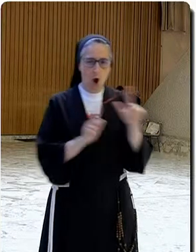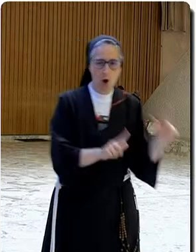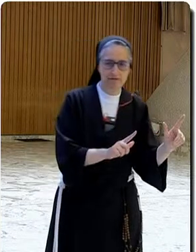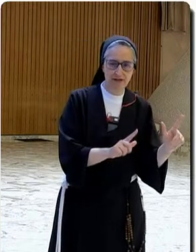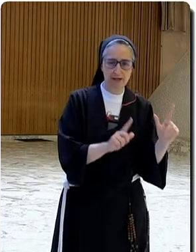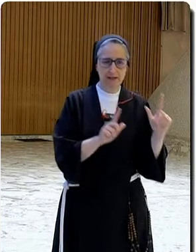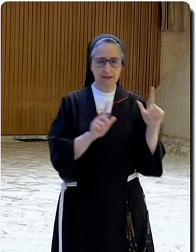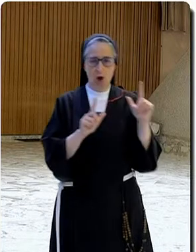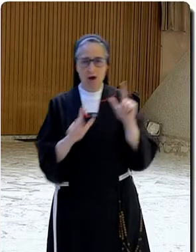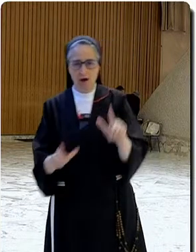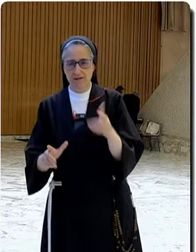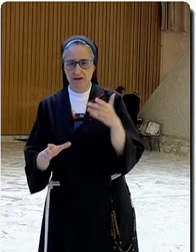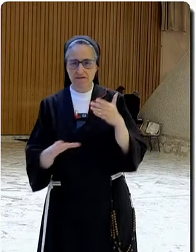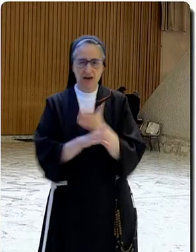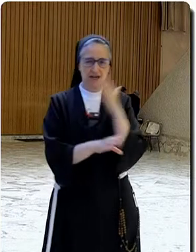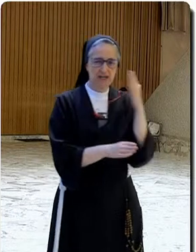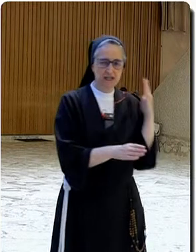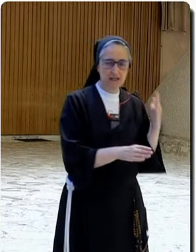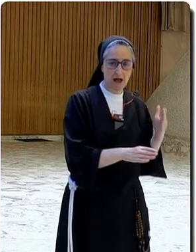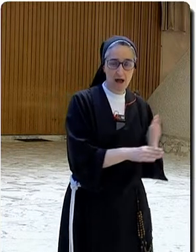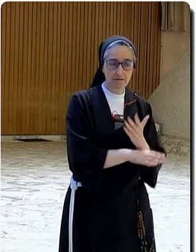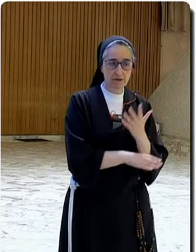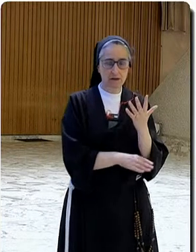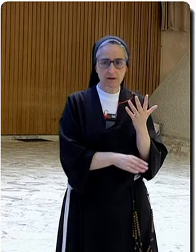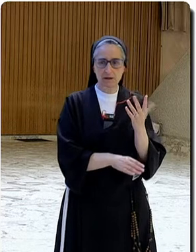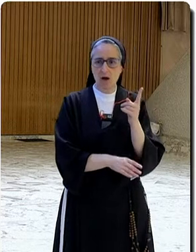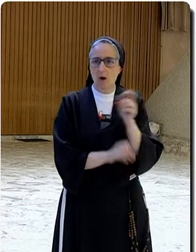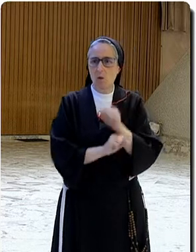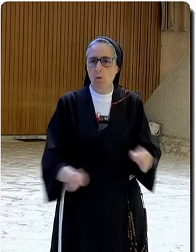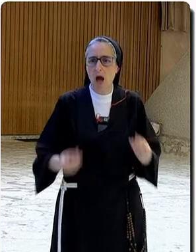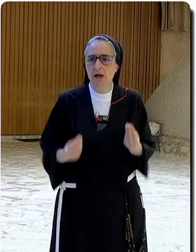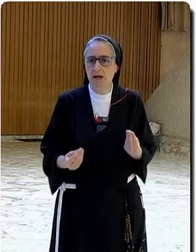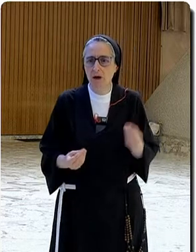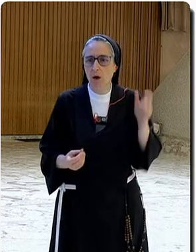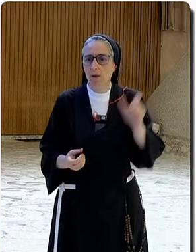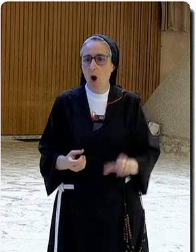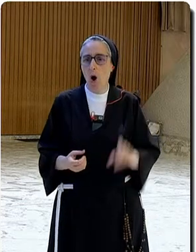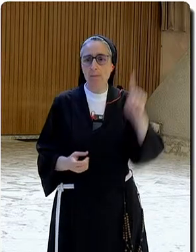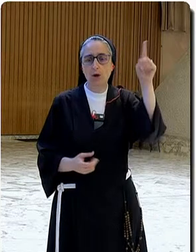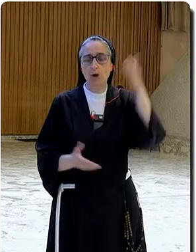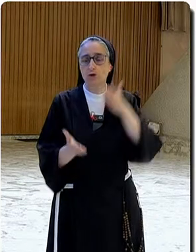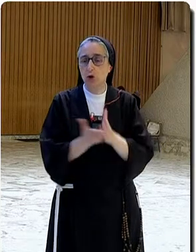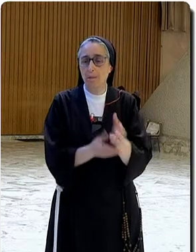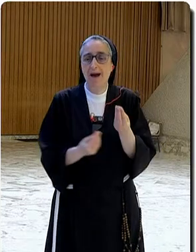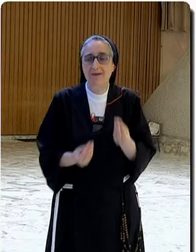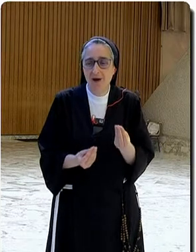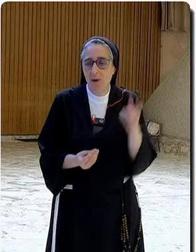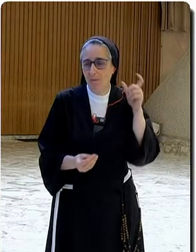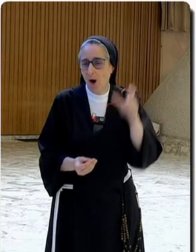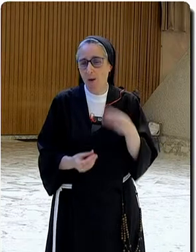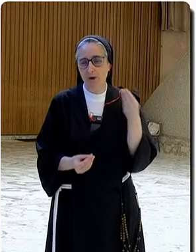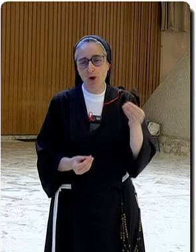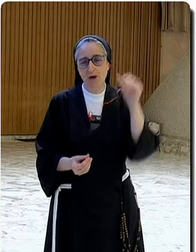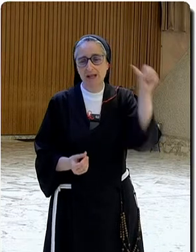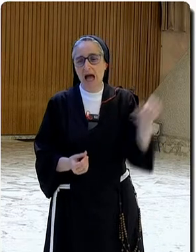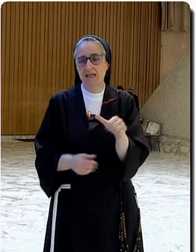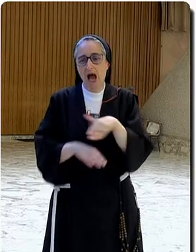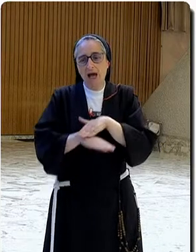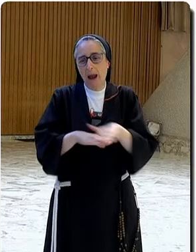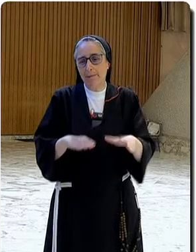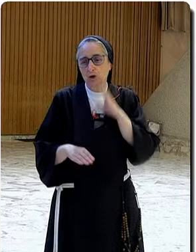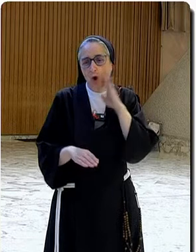situation couldn't possibly be healed without God's intervention, and particularly through the sacraments of